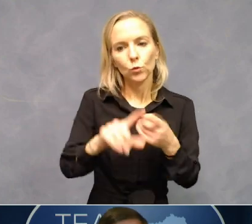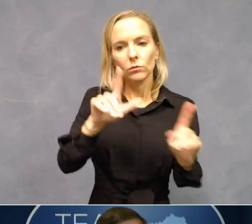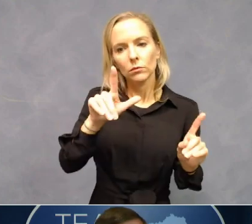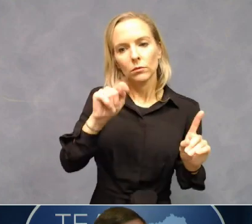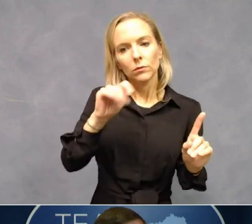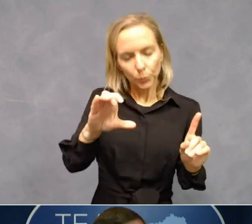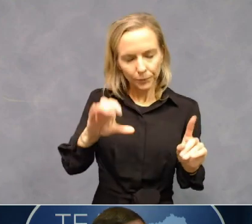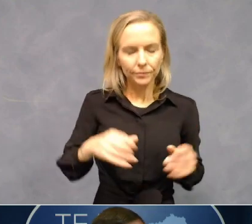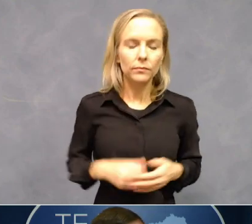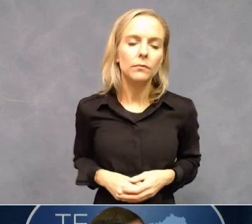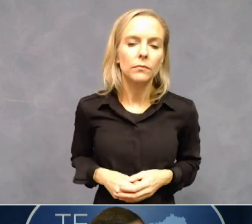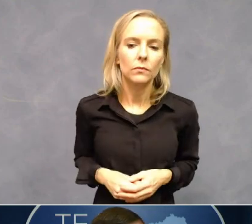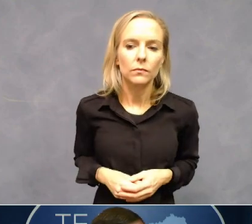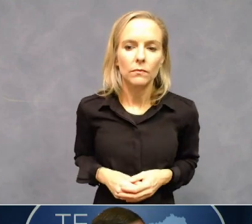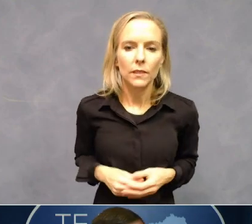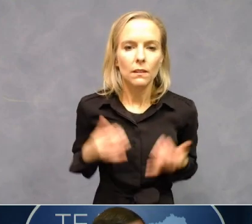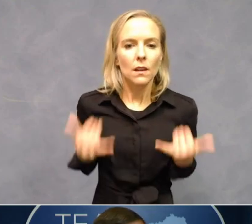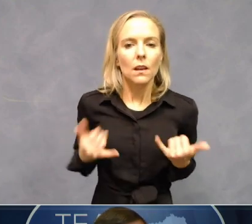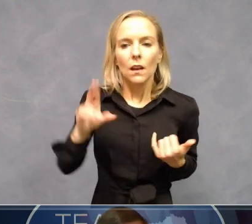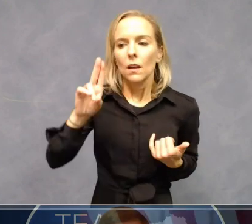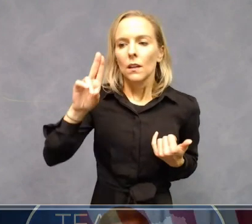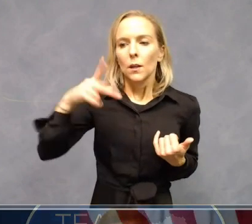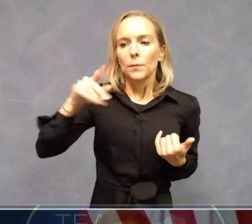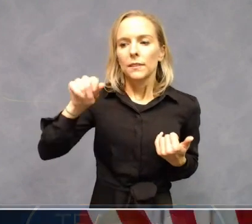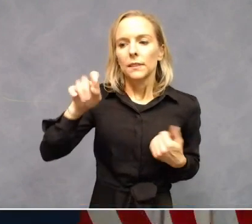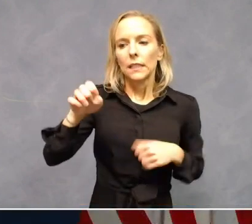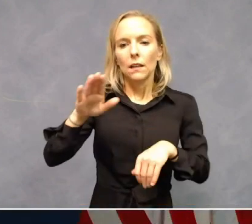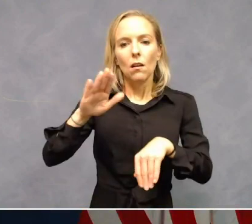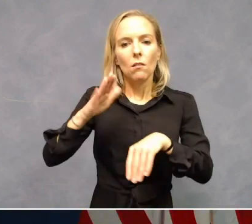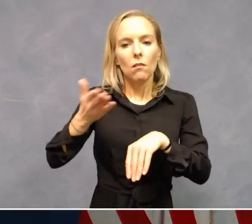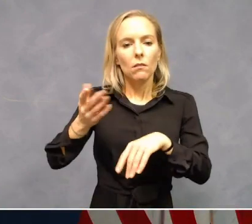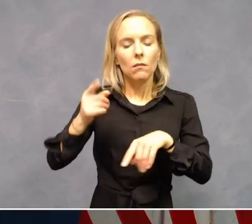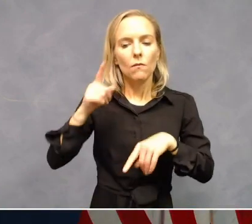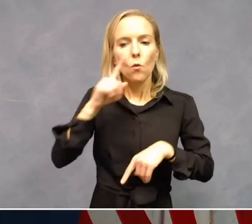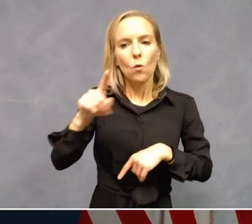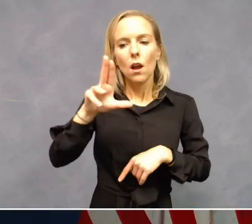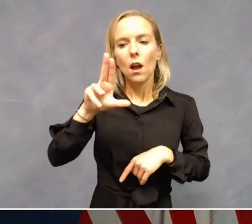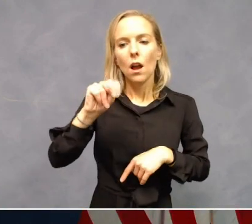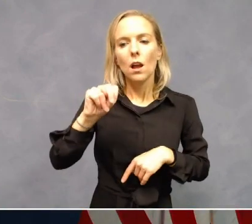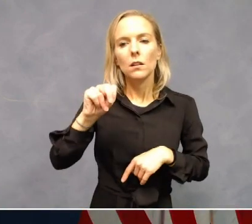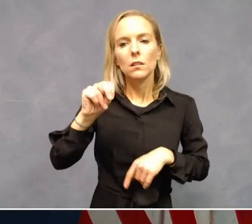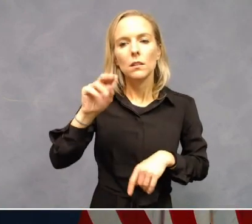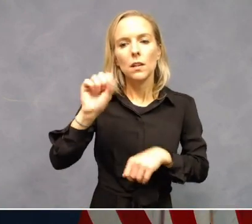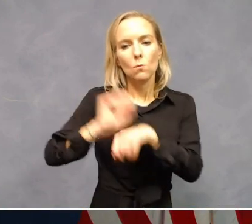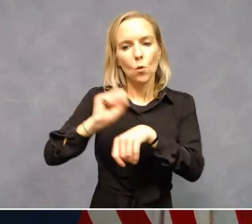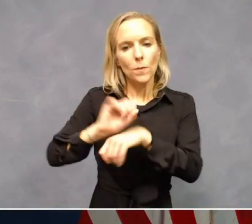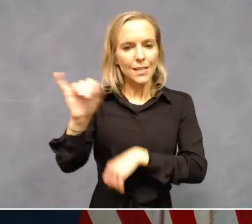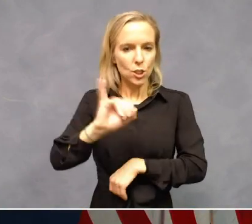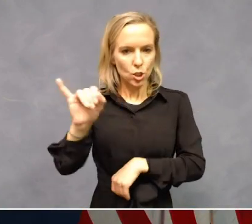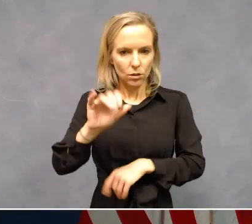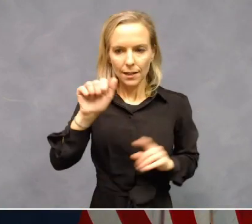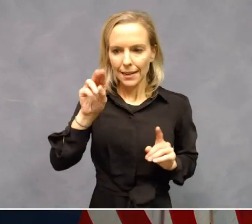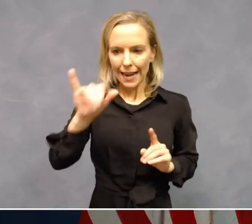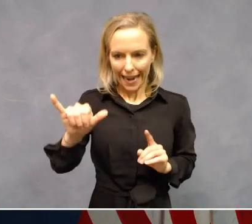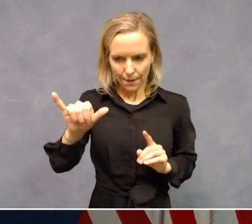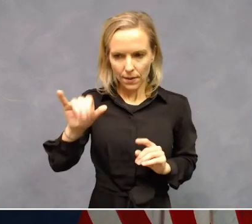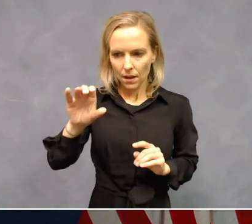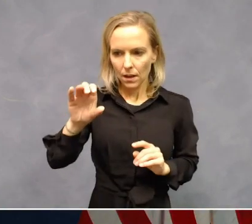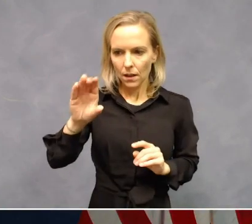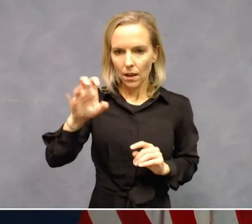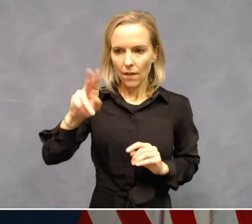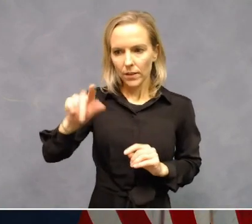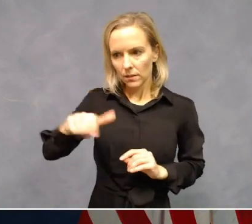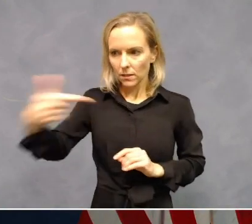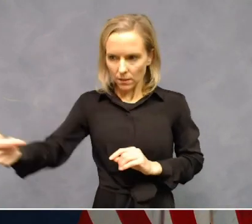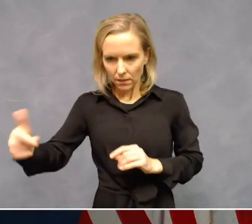we have an update on unemployment insurance with Amy Cubbage, and then we will take questions.